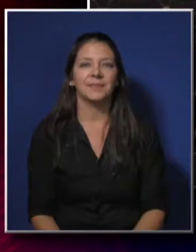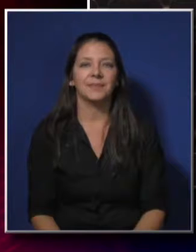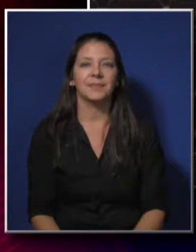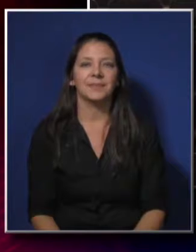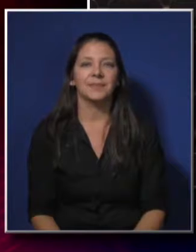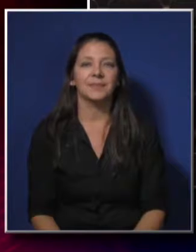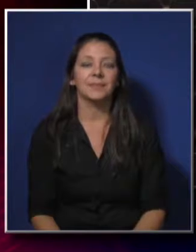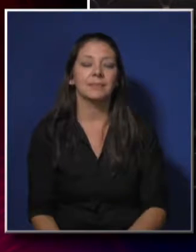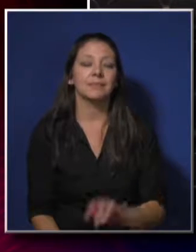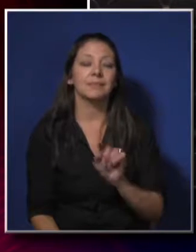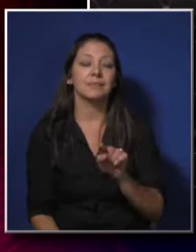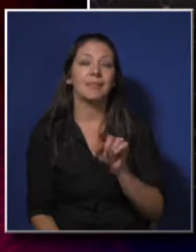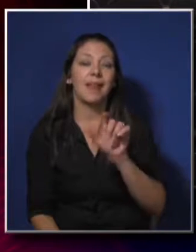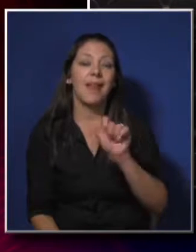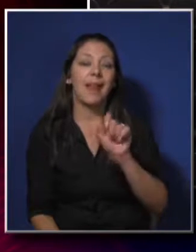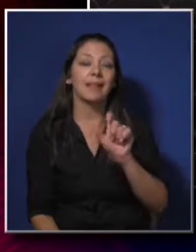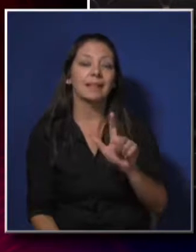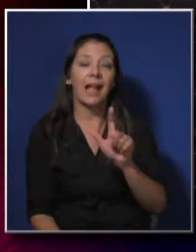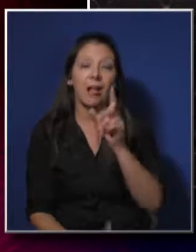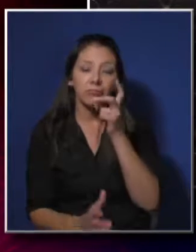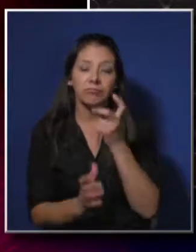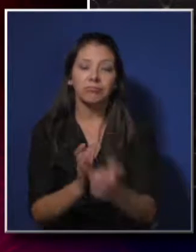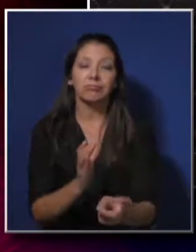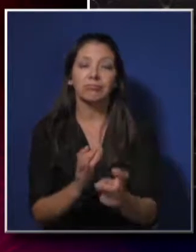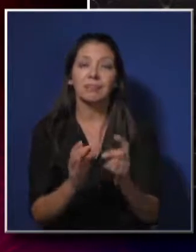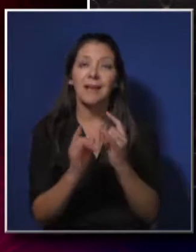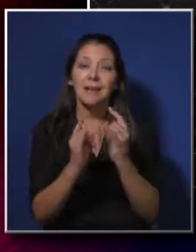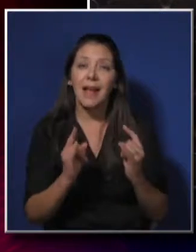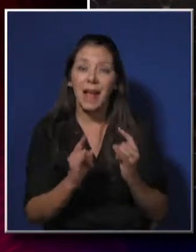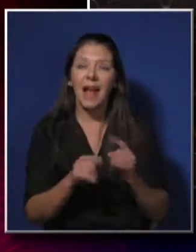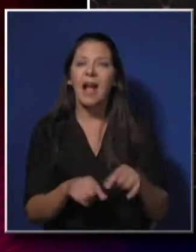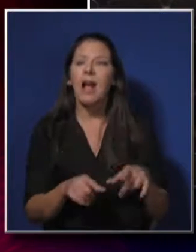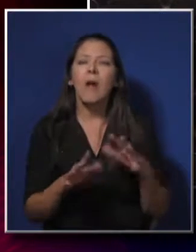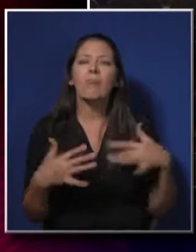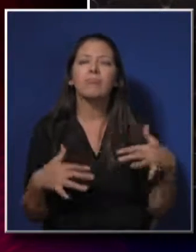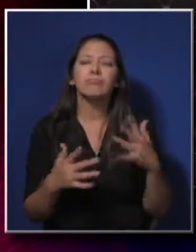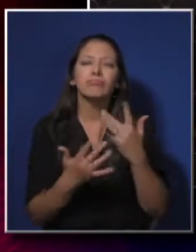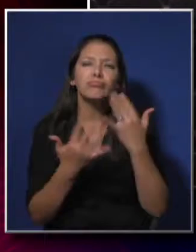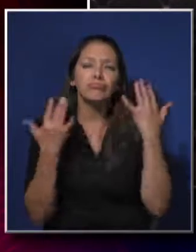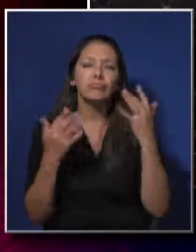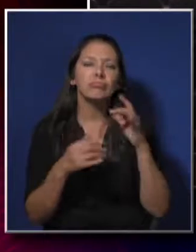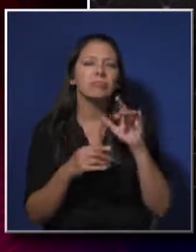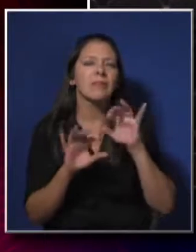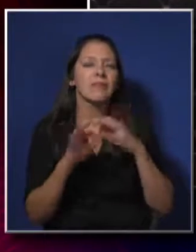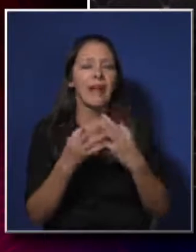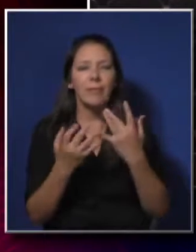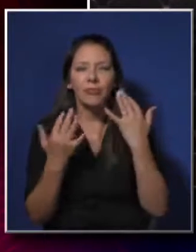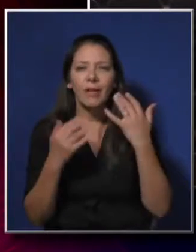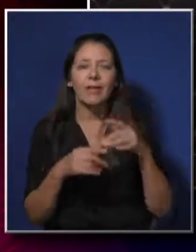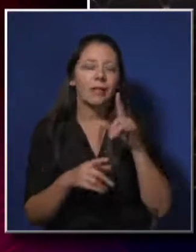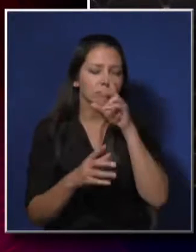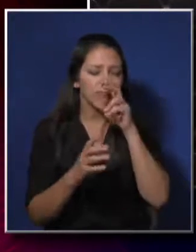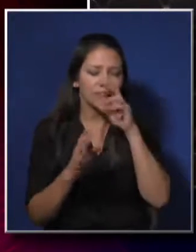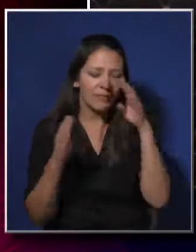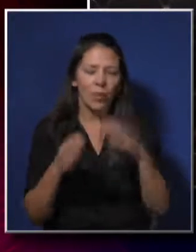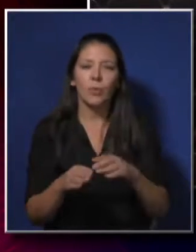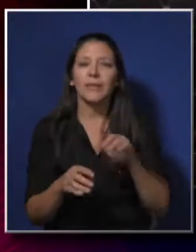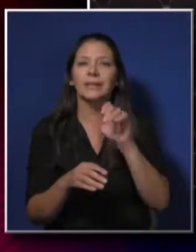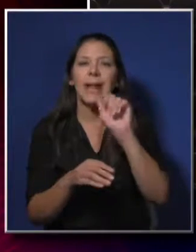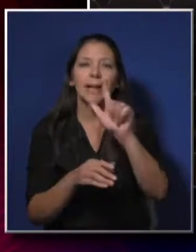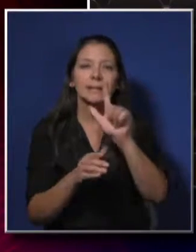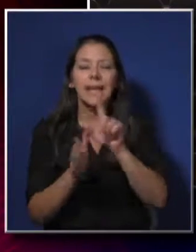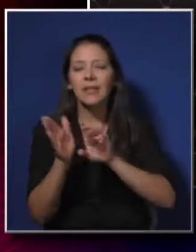That ASL Immersion Day Camp was very family friendly. We focused on ASL development, language use,